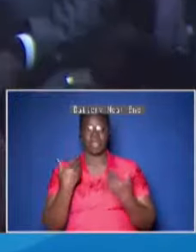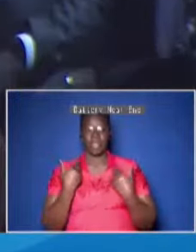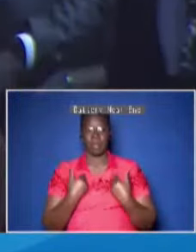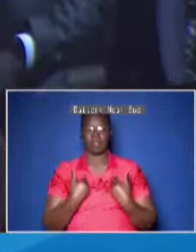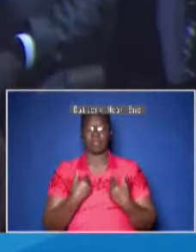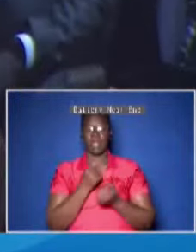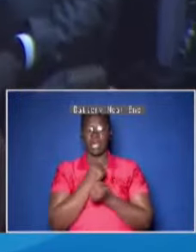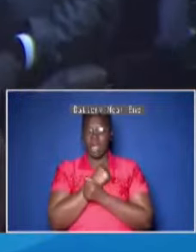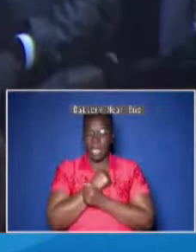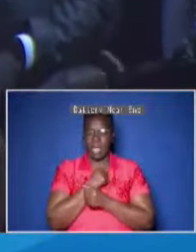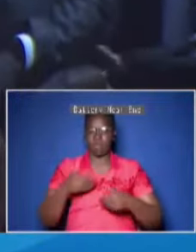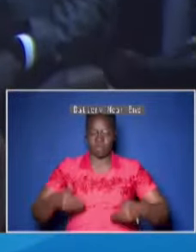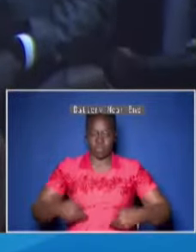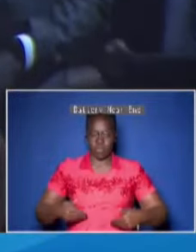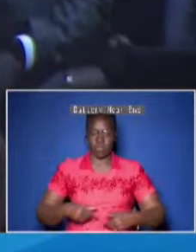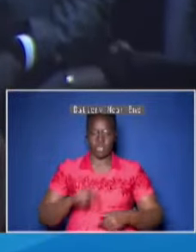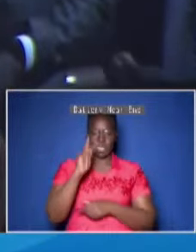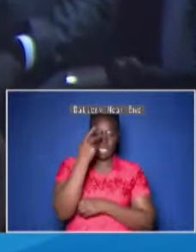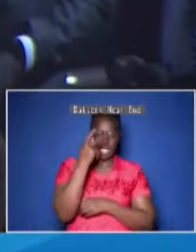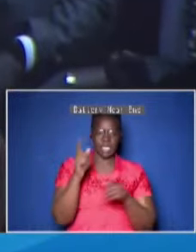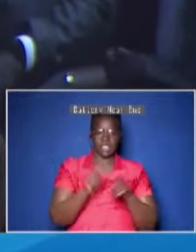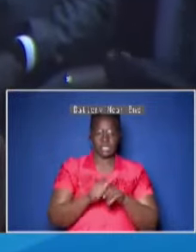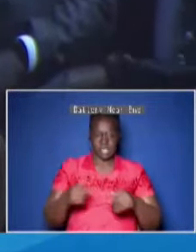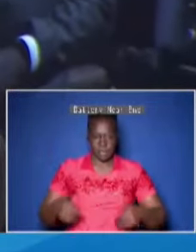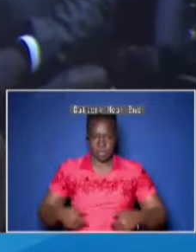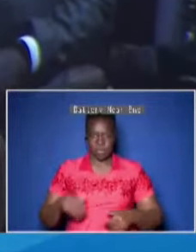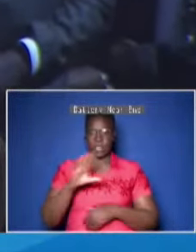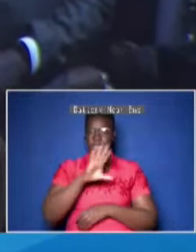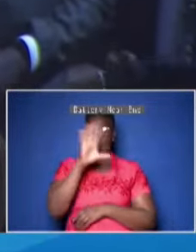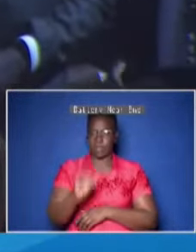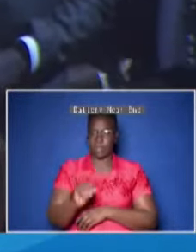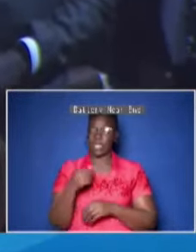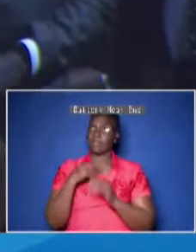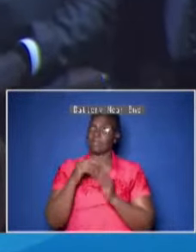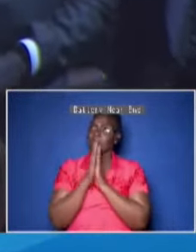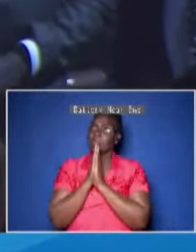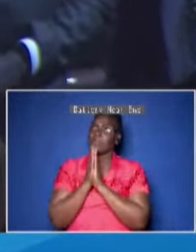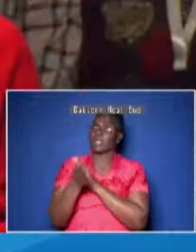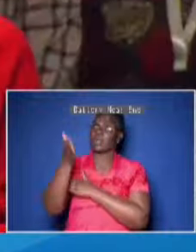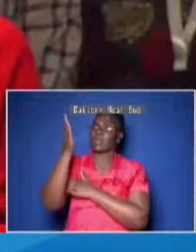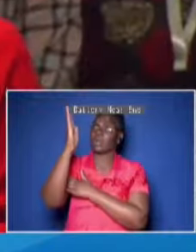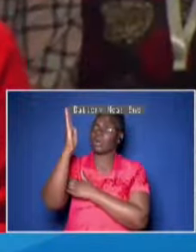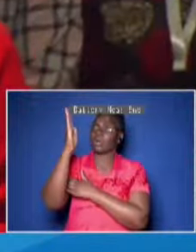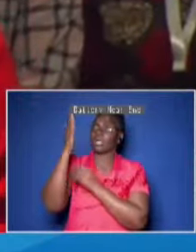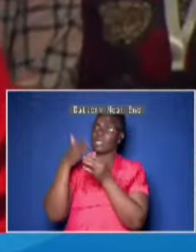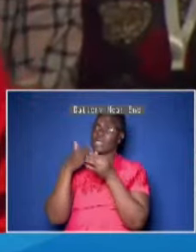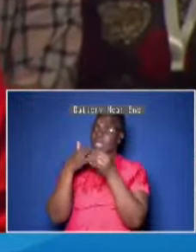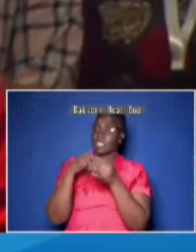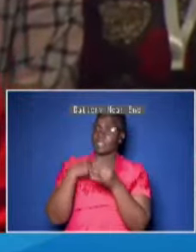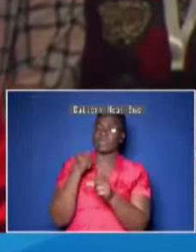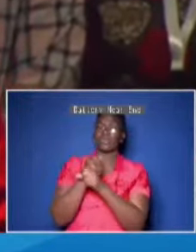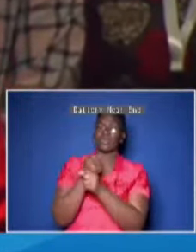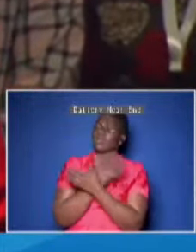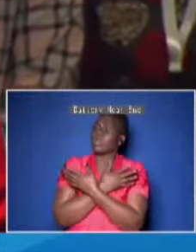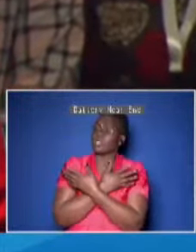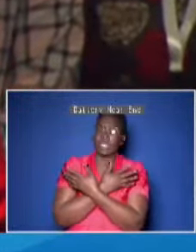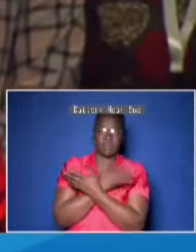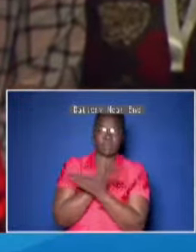to them and I pray God would make a way for me to do whatever it is that he wants for the young people of our